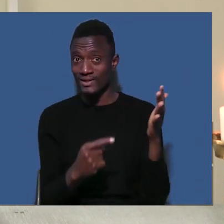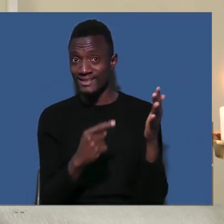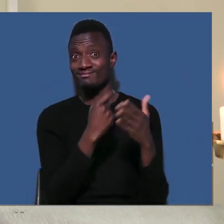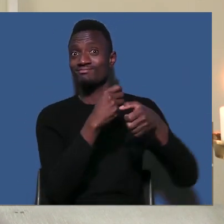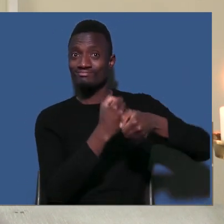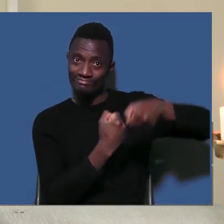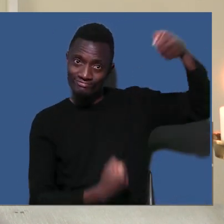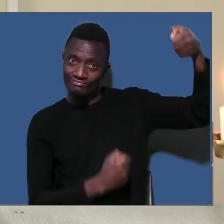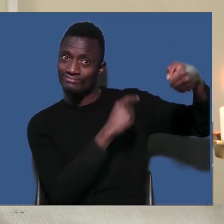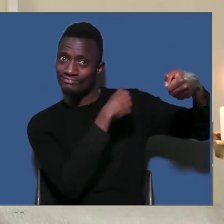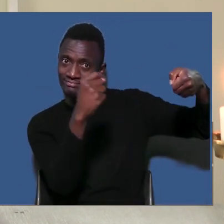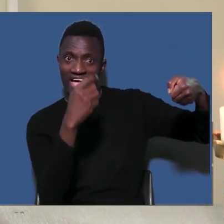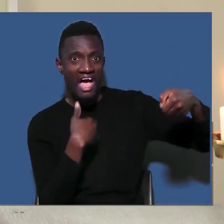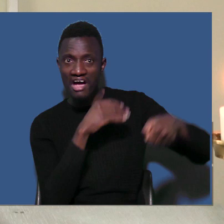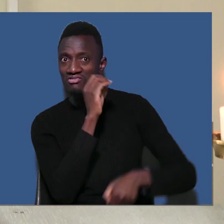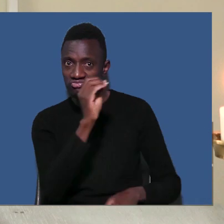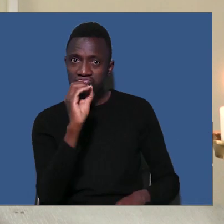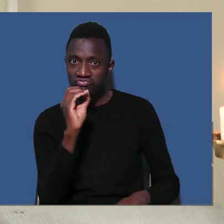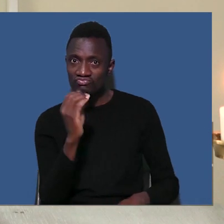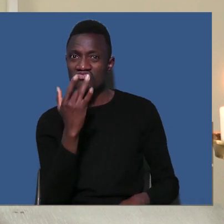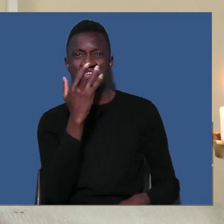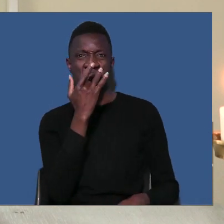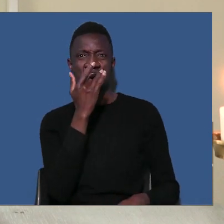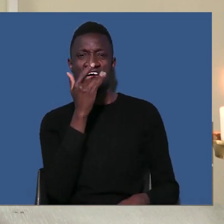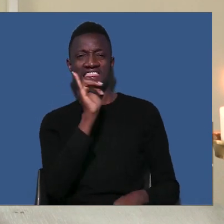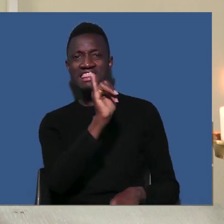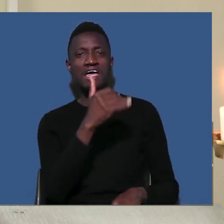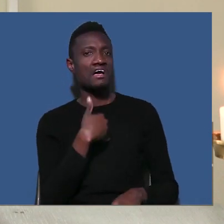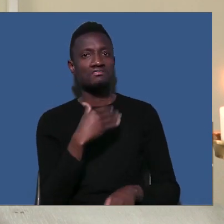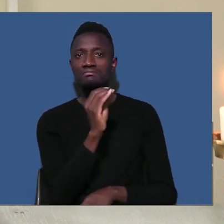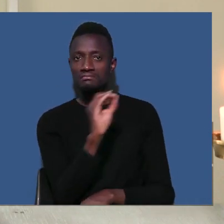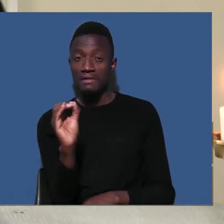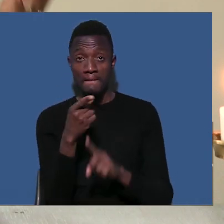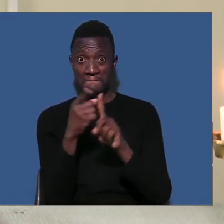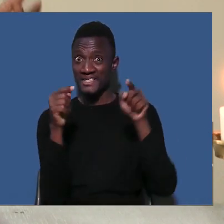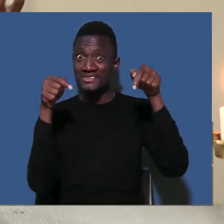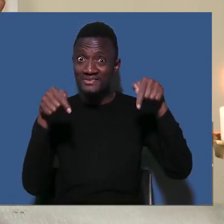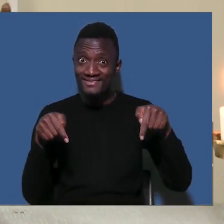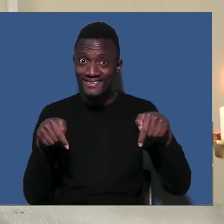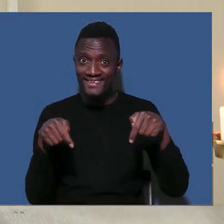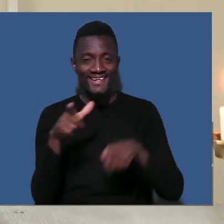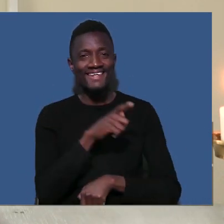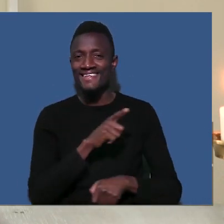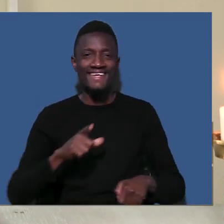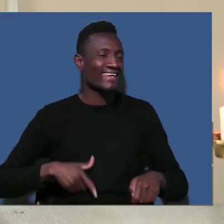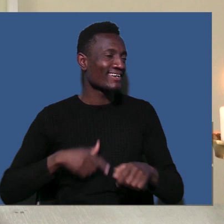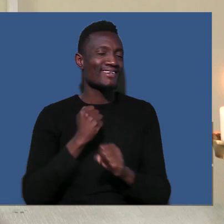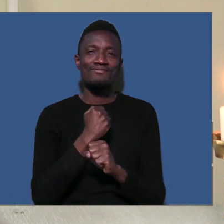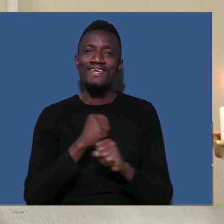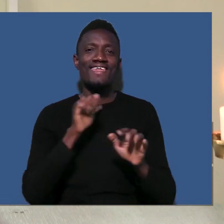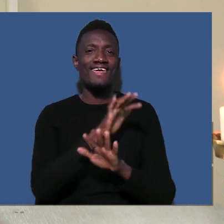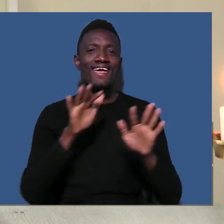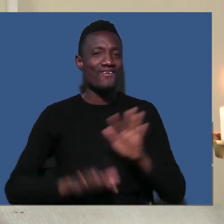privilege of having their own personal copy. But today, the Lord has made it easy for us. We